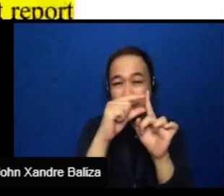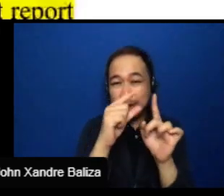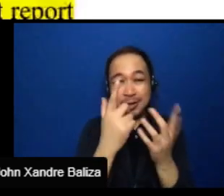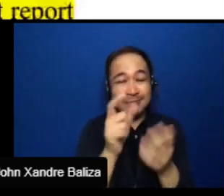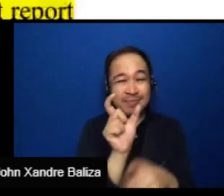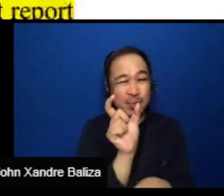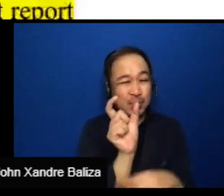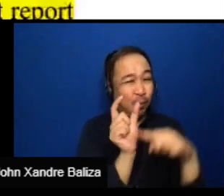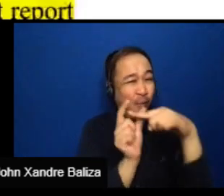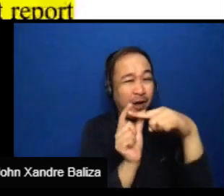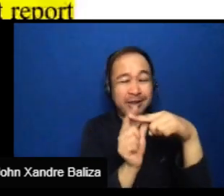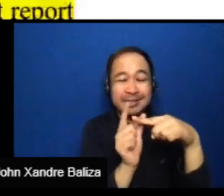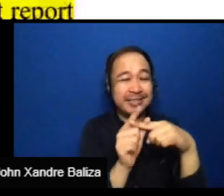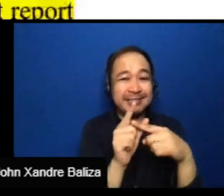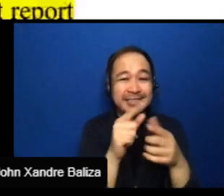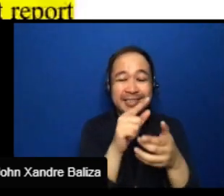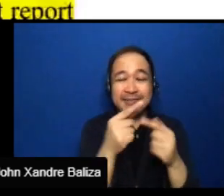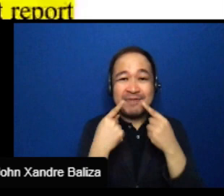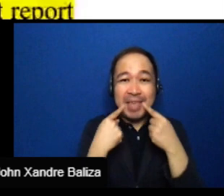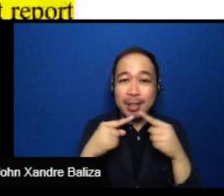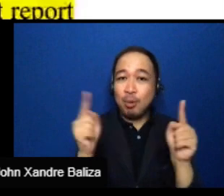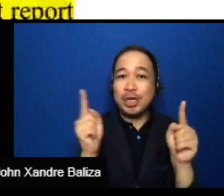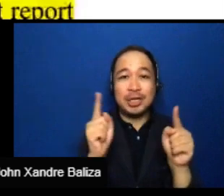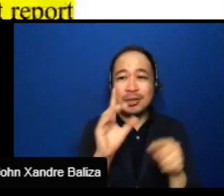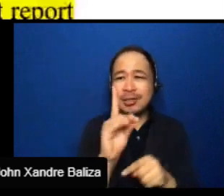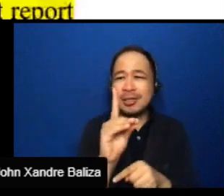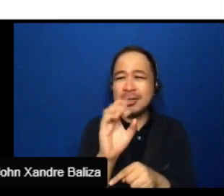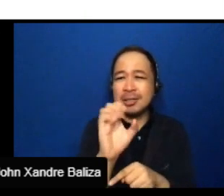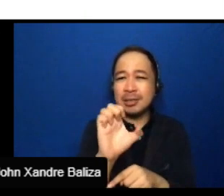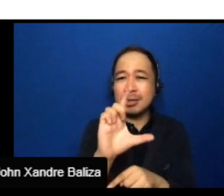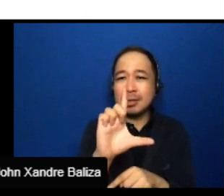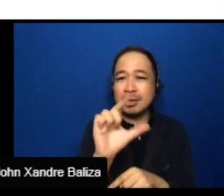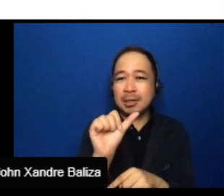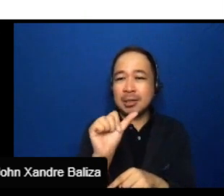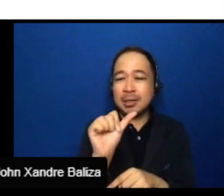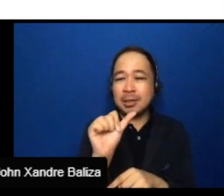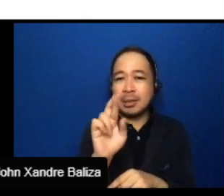action at the end of the sentence.